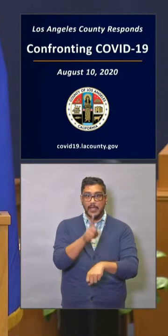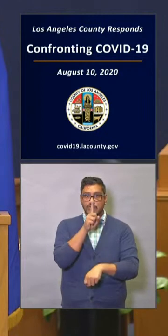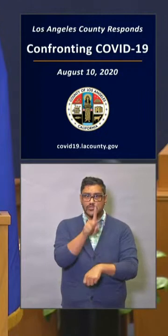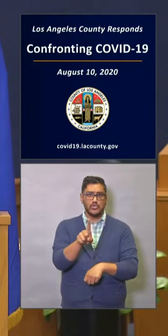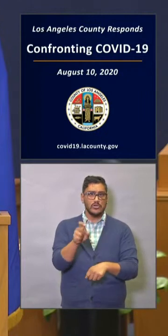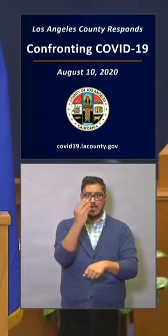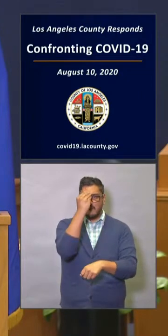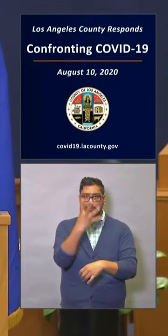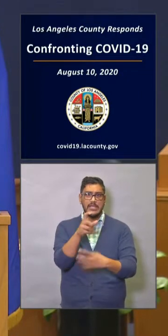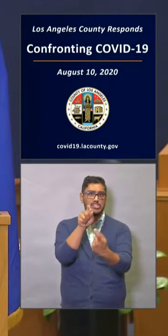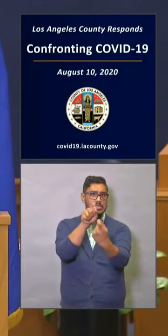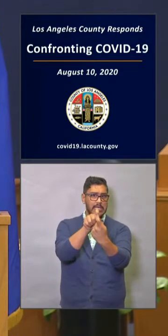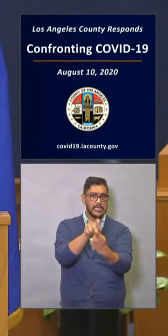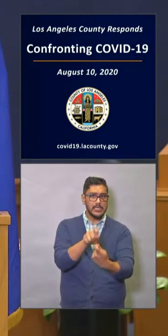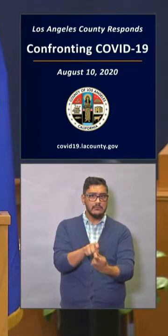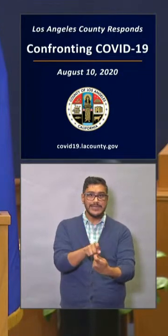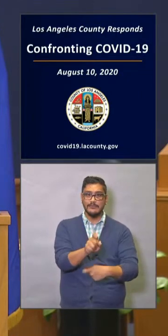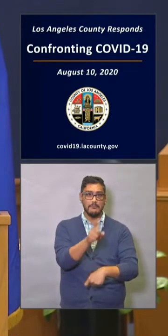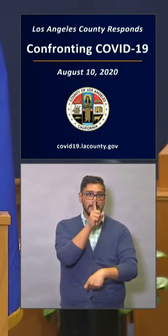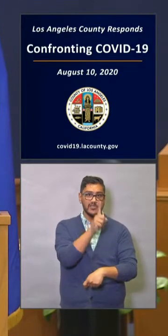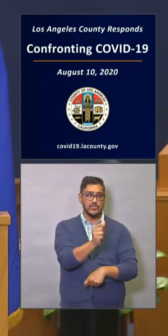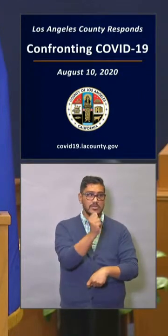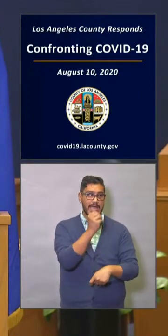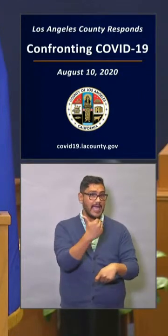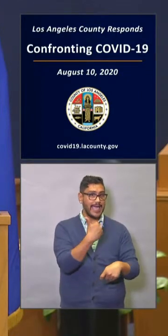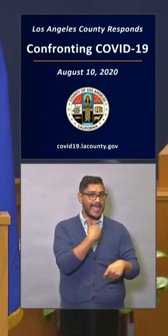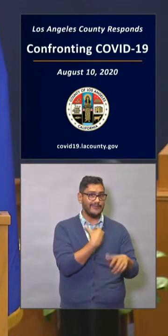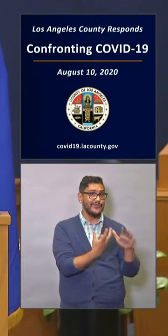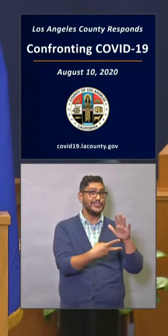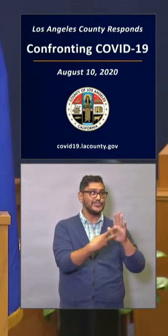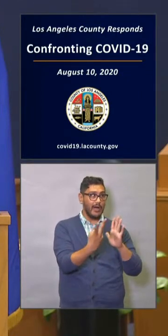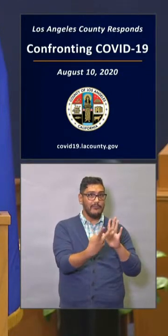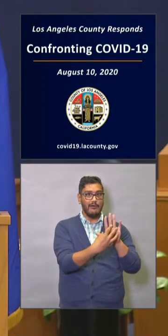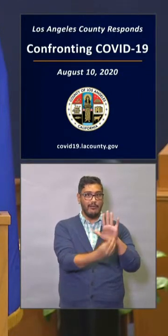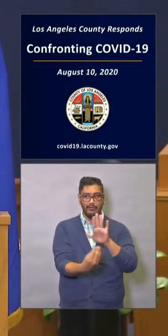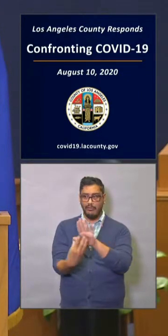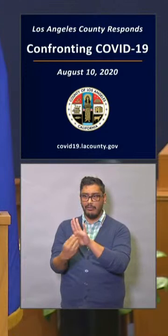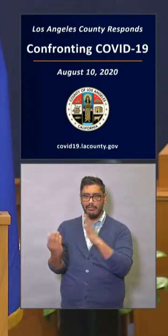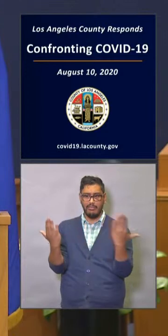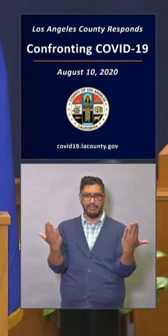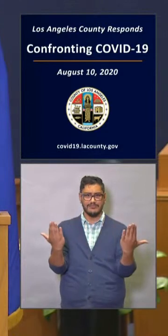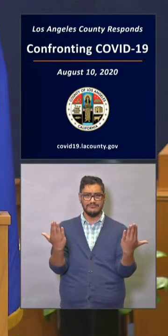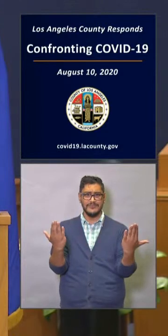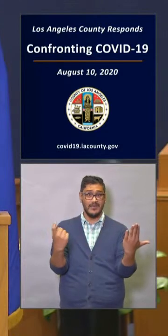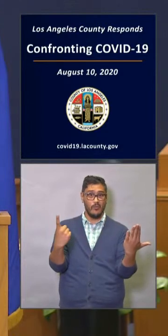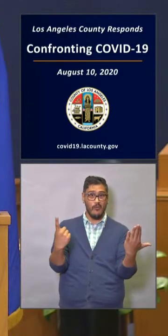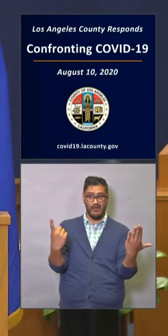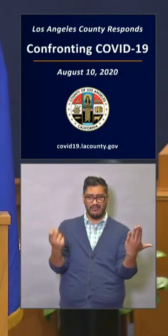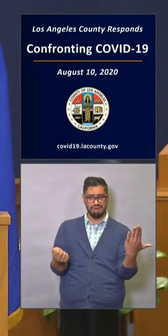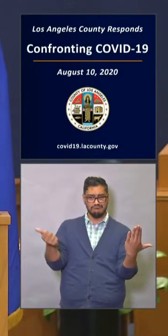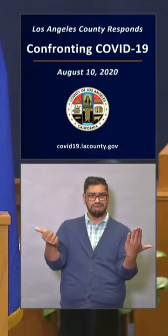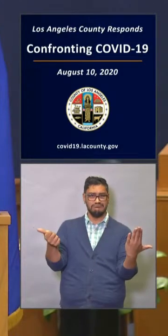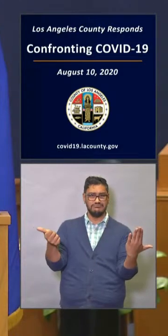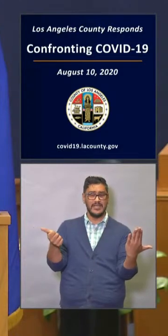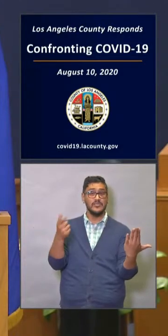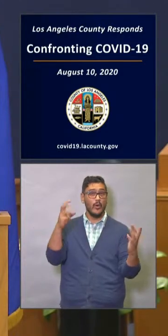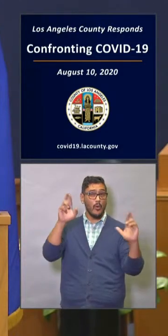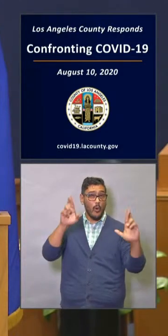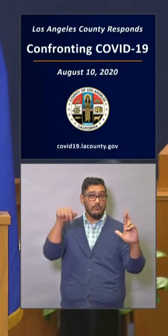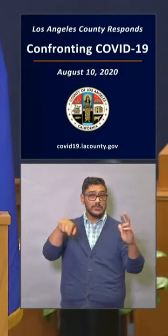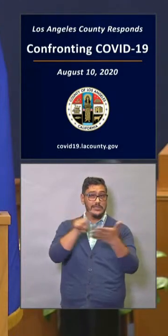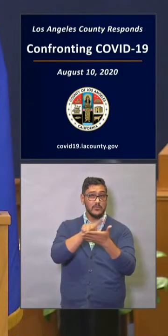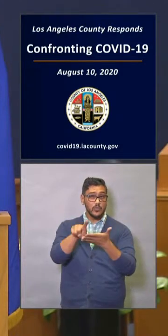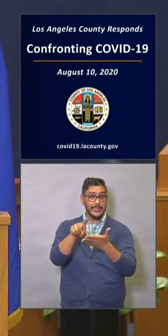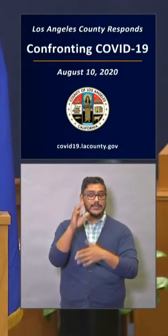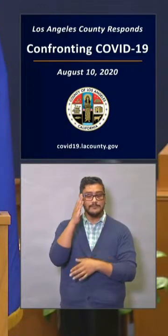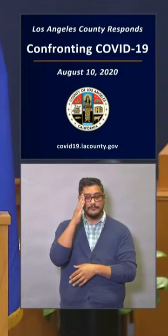be accurate. We have to make sure we have no duplications in here, but we hope that sometime this week we'll be